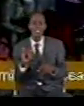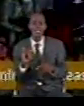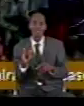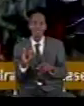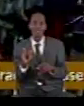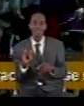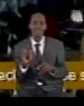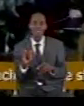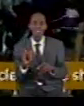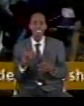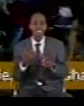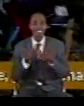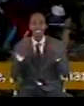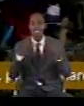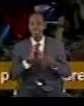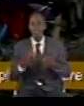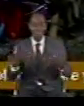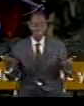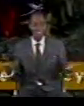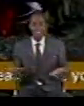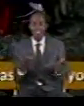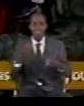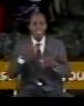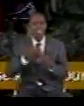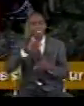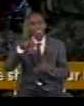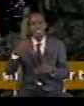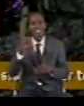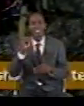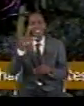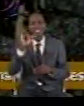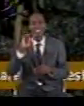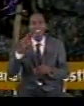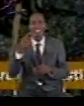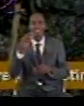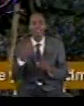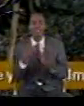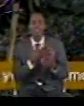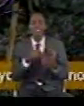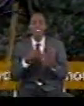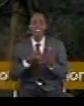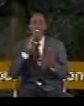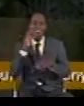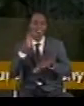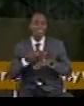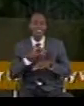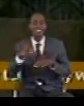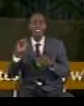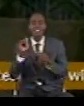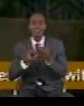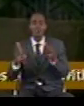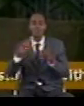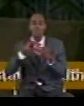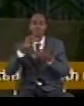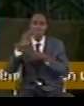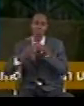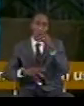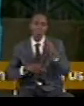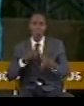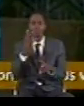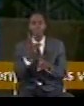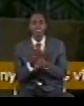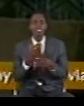It's happening here in Jalingo, and it's touching all over the world. Next person,